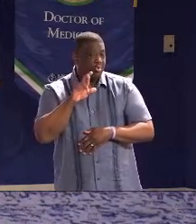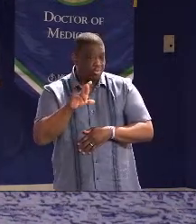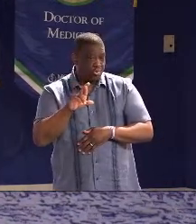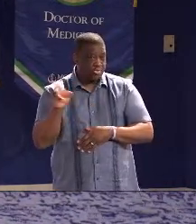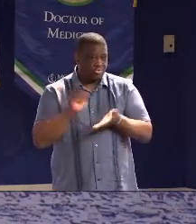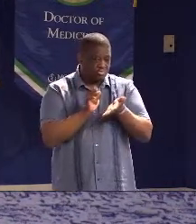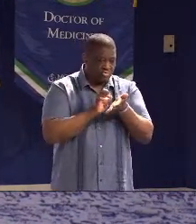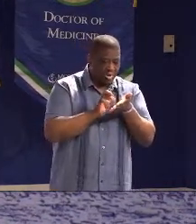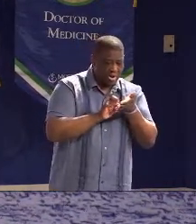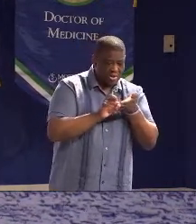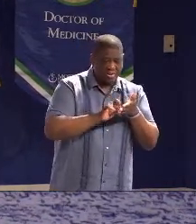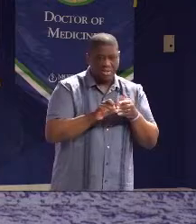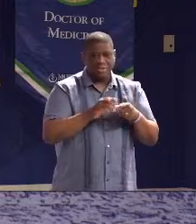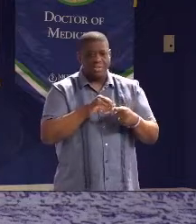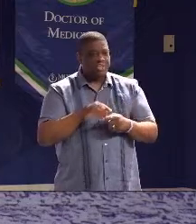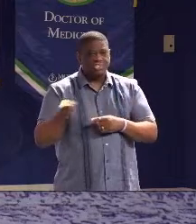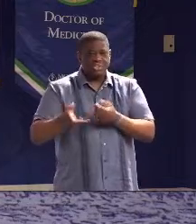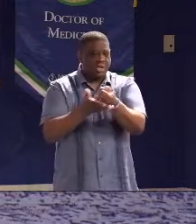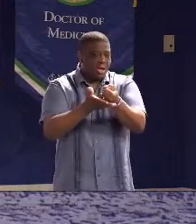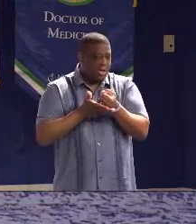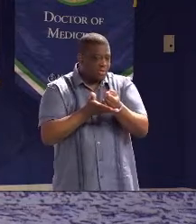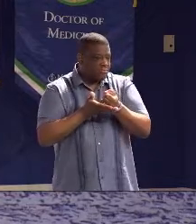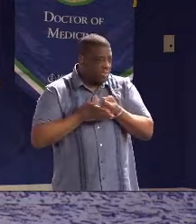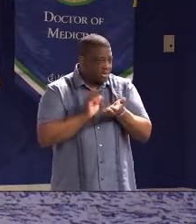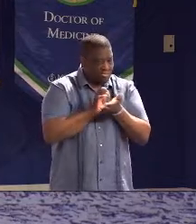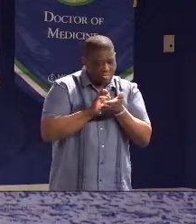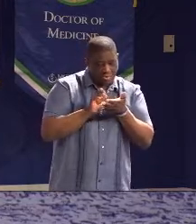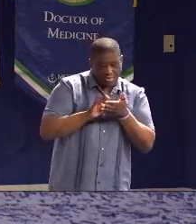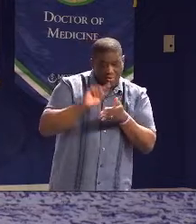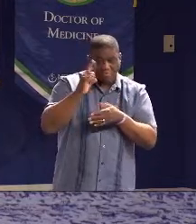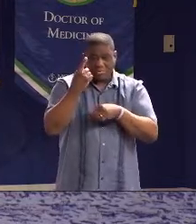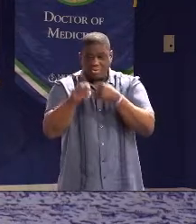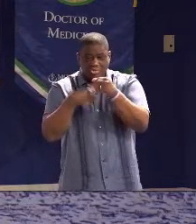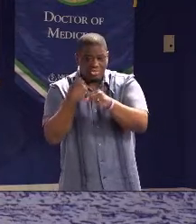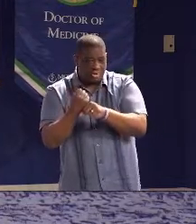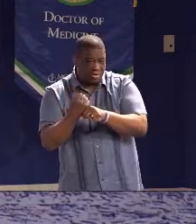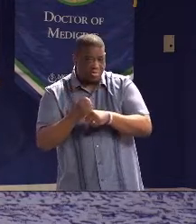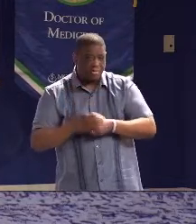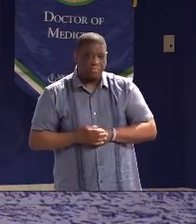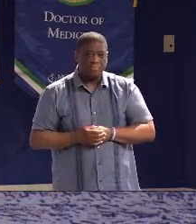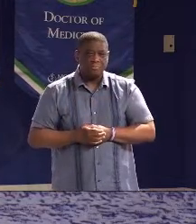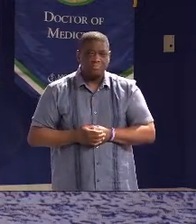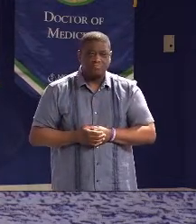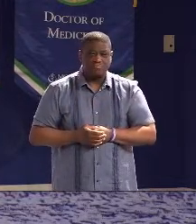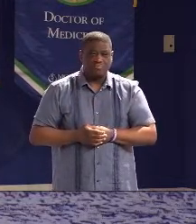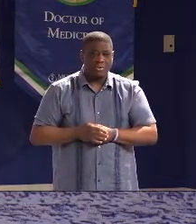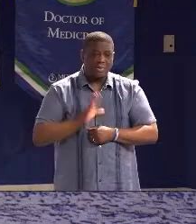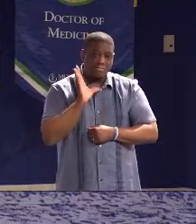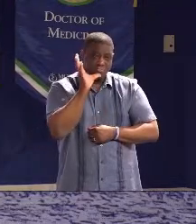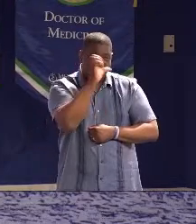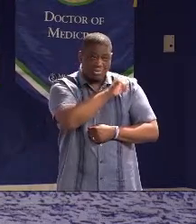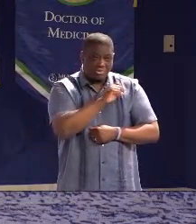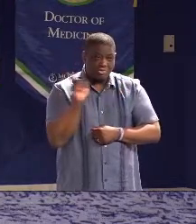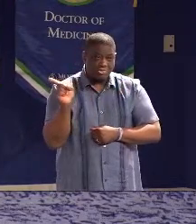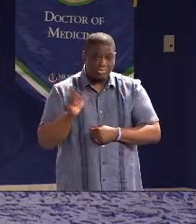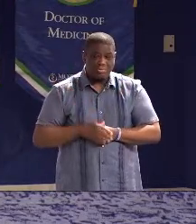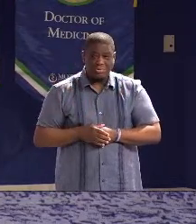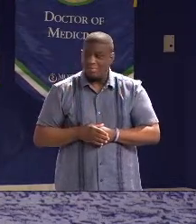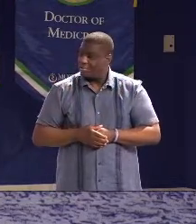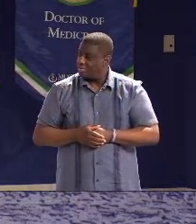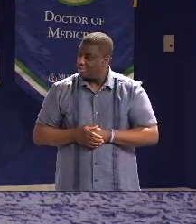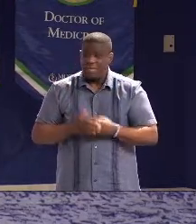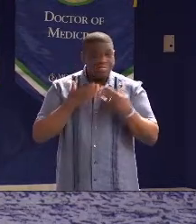specialists, and she helped me with all of my essays, like from first year applying to summer programs, even to now like with my personal statement. So